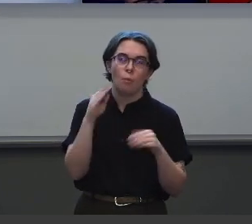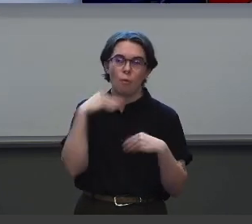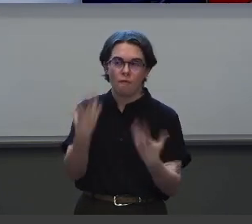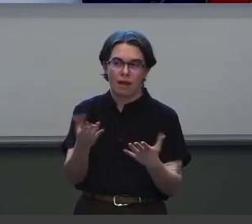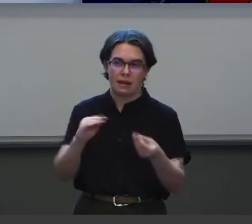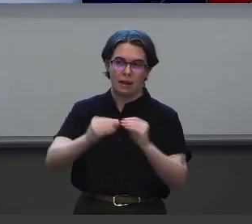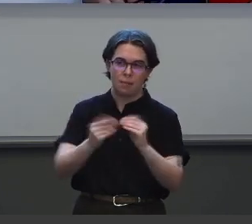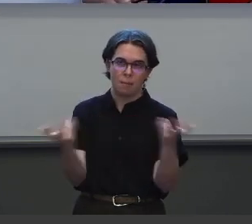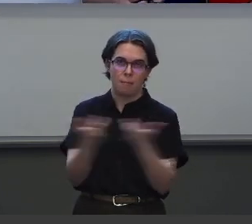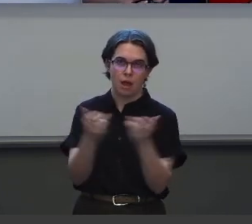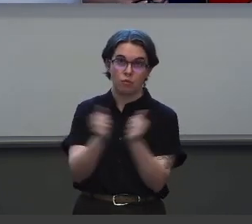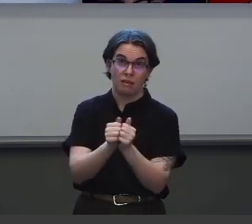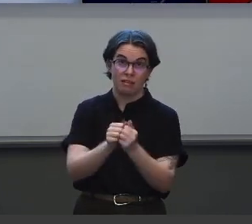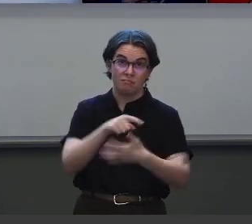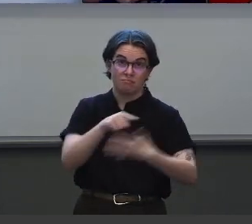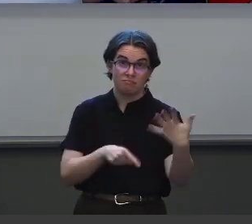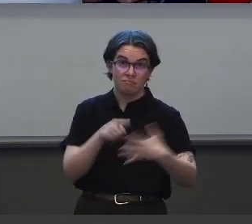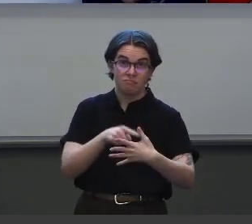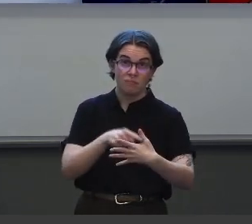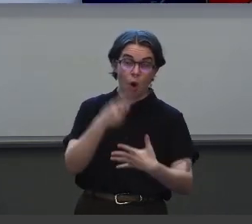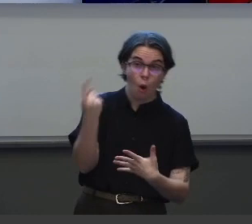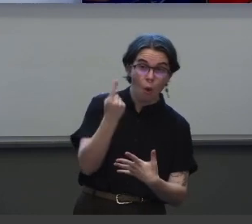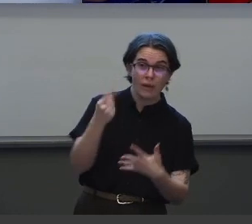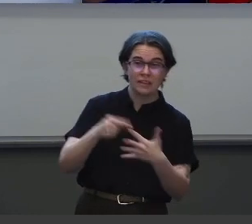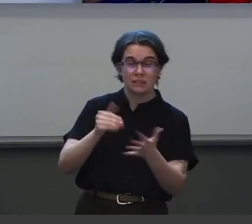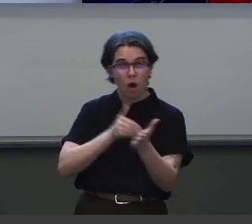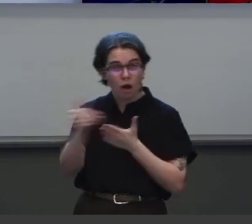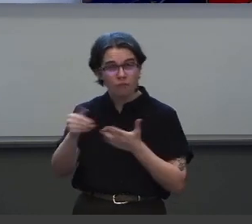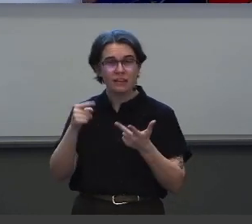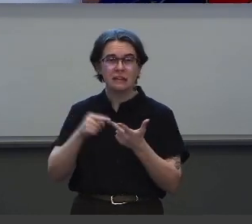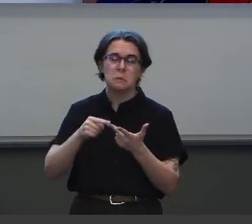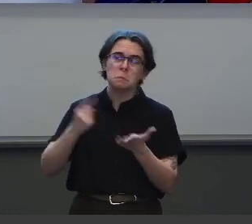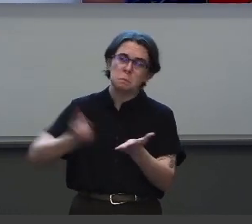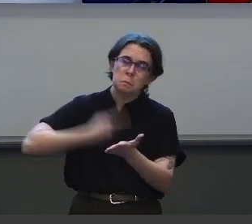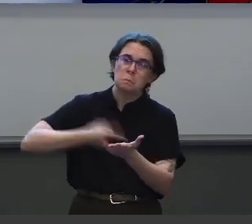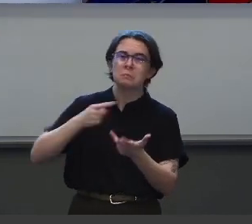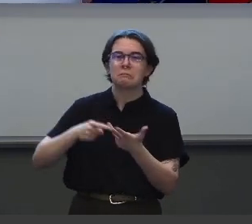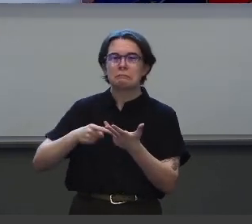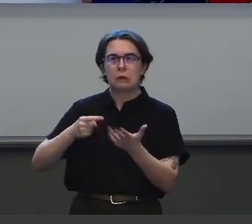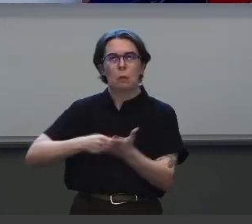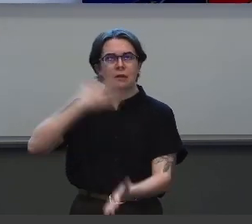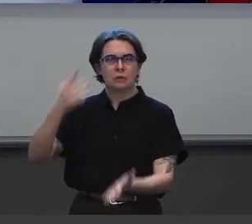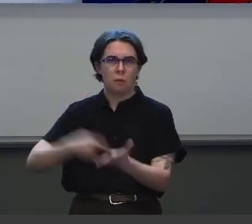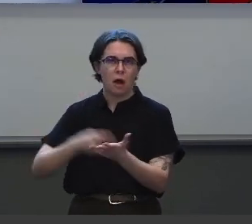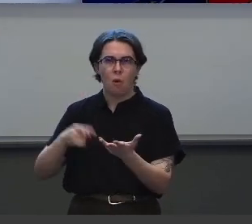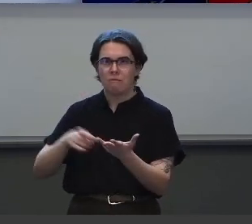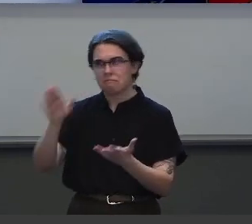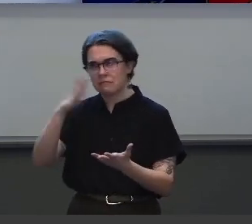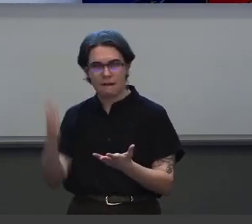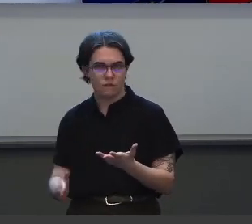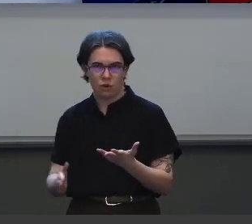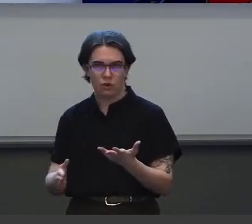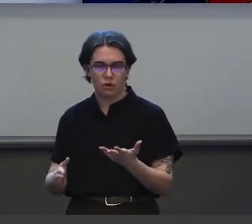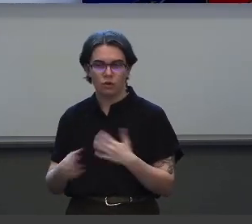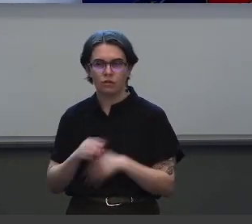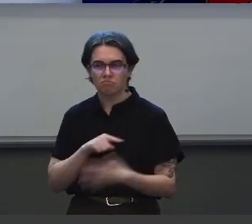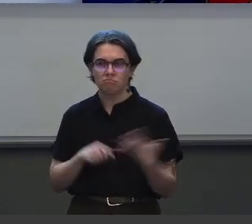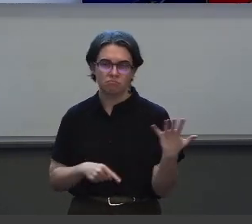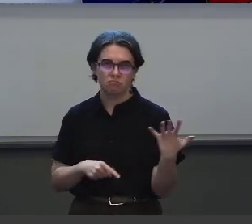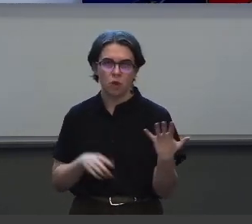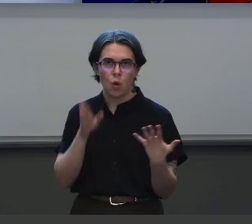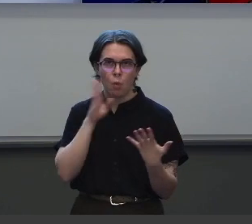frequently, occasionally, seldom, or never expresses this behavior or shows this behavior.